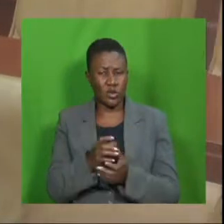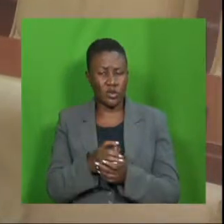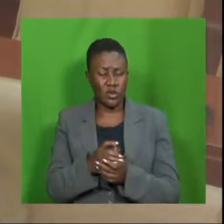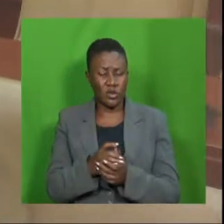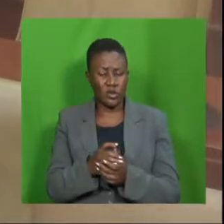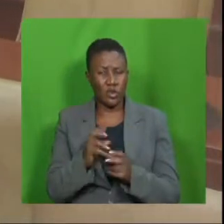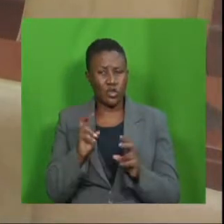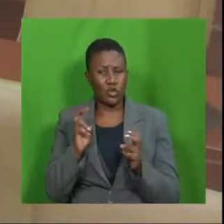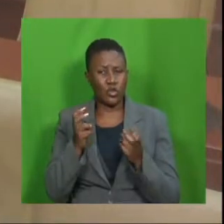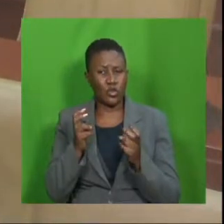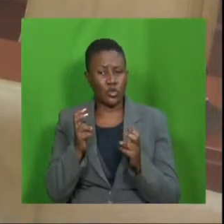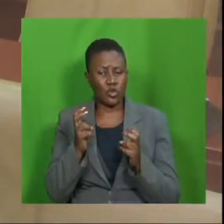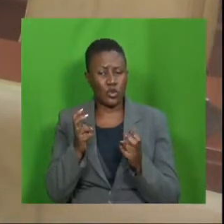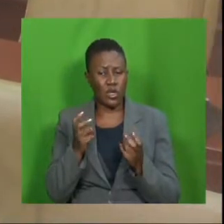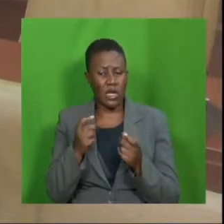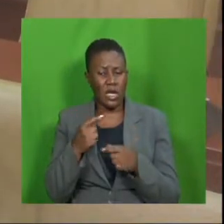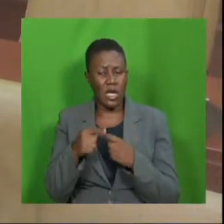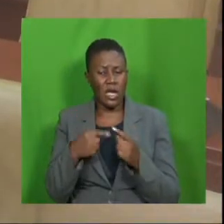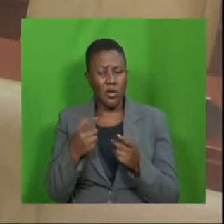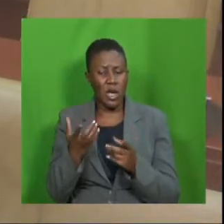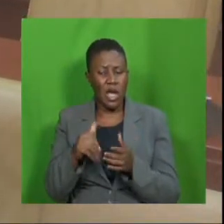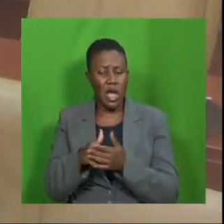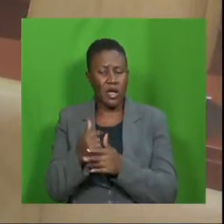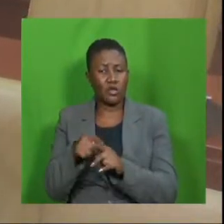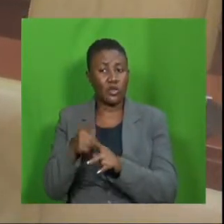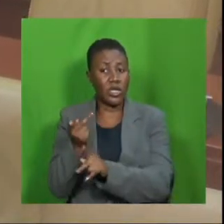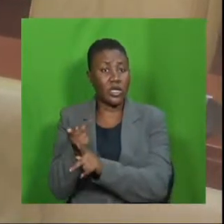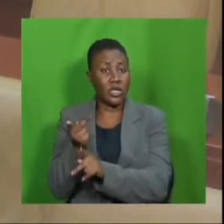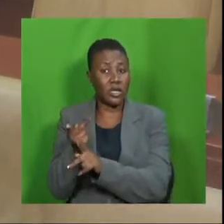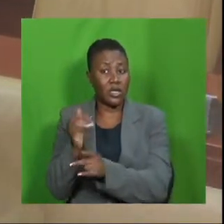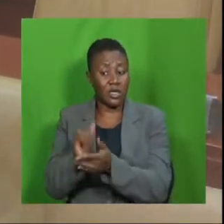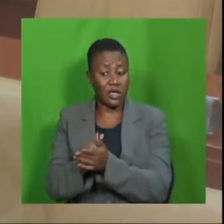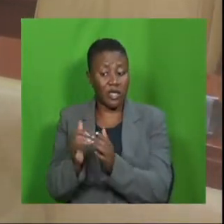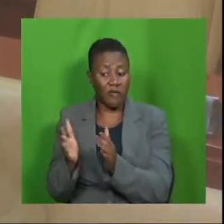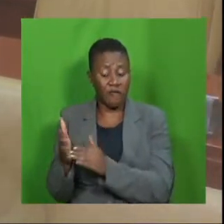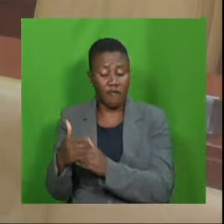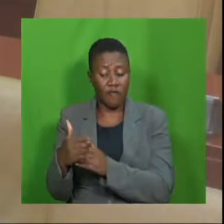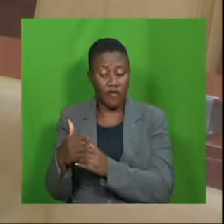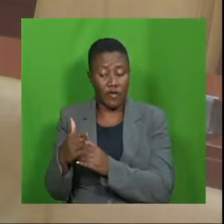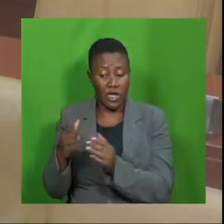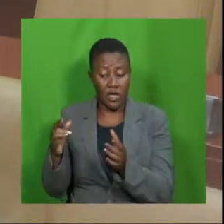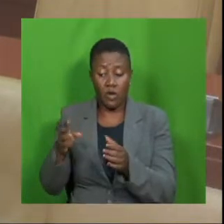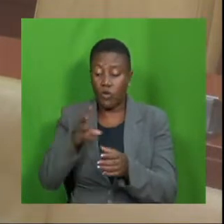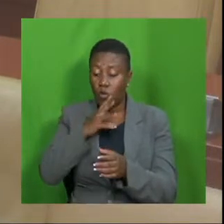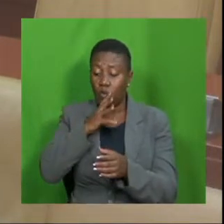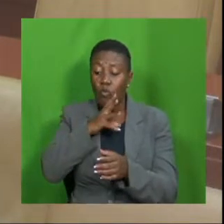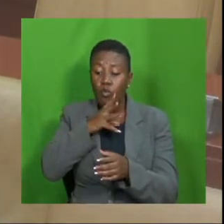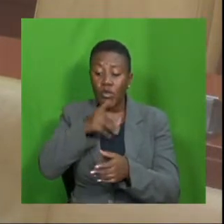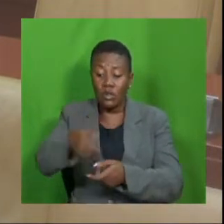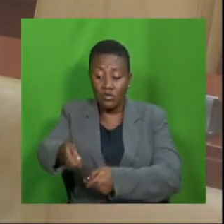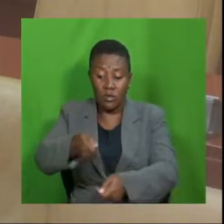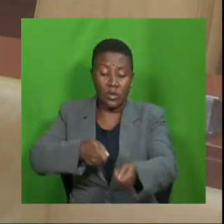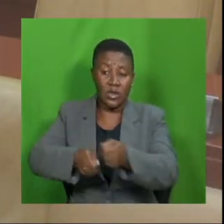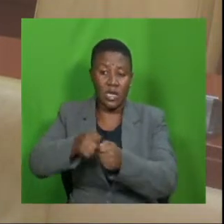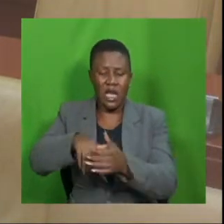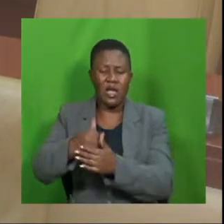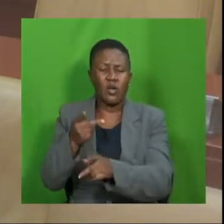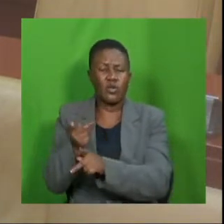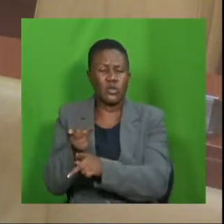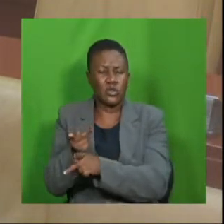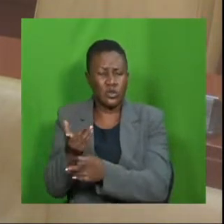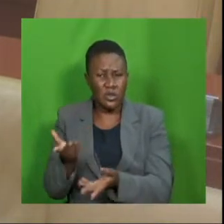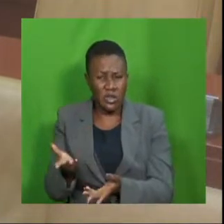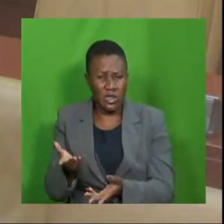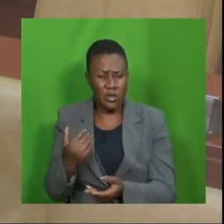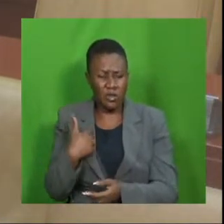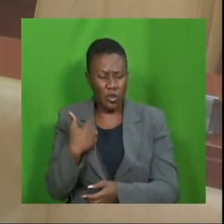replenishing the fish stock as a result to halt the recent decline, I want to find out